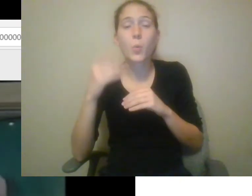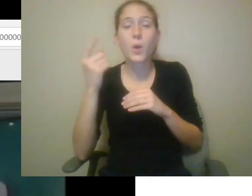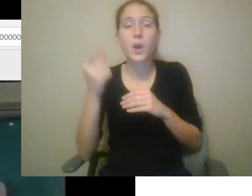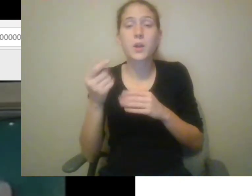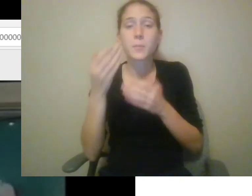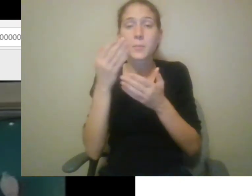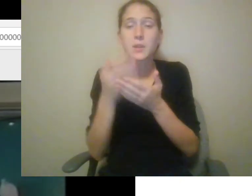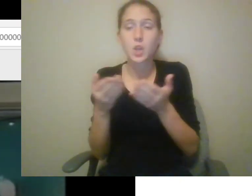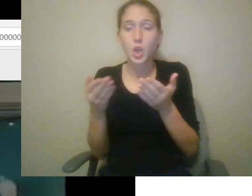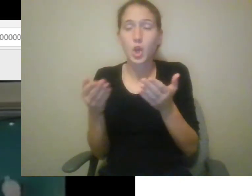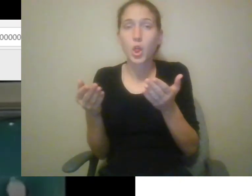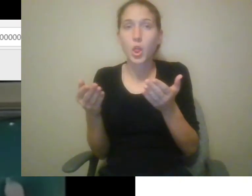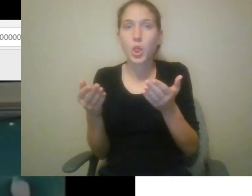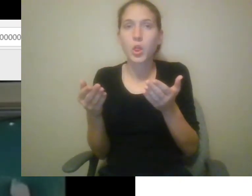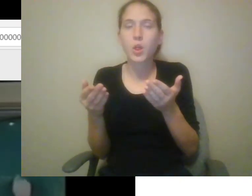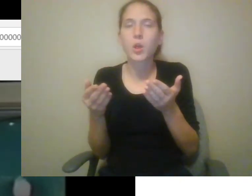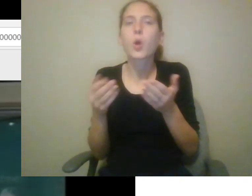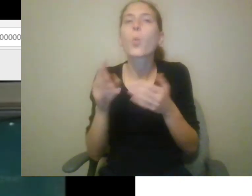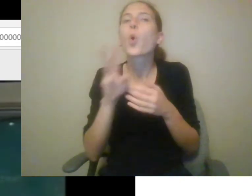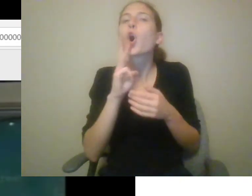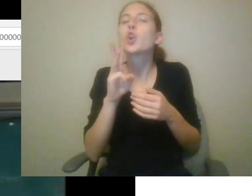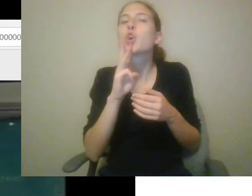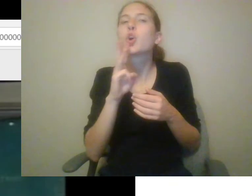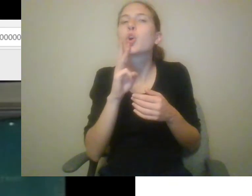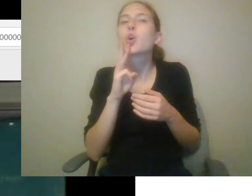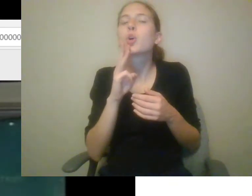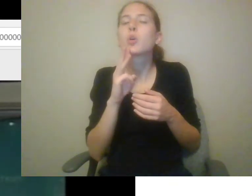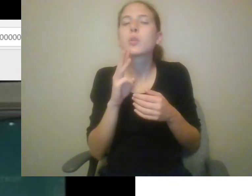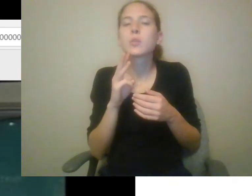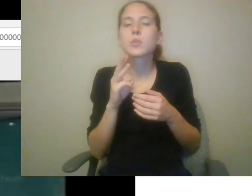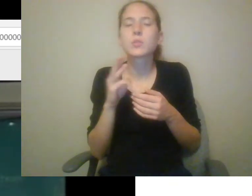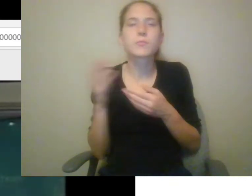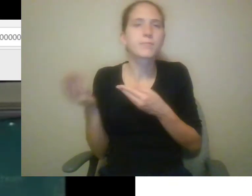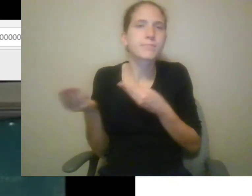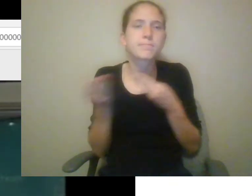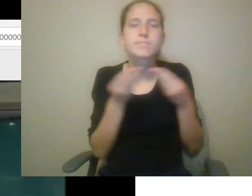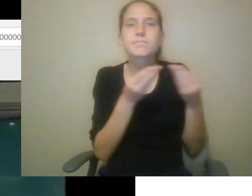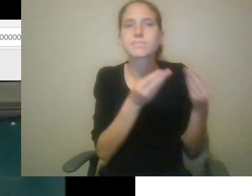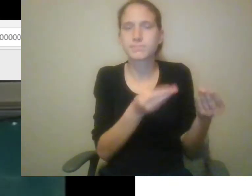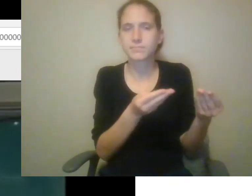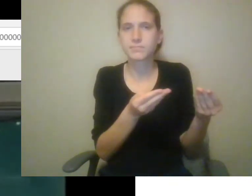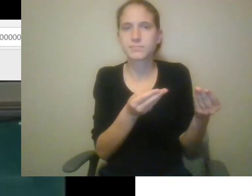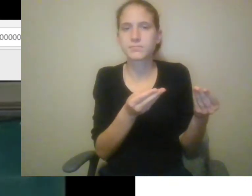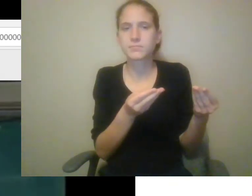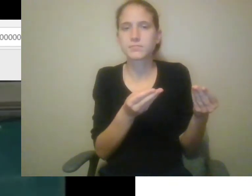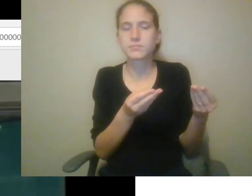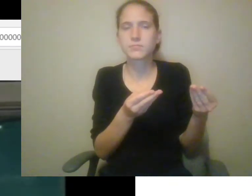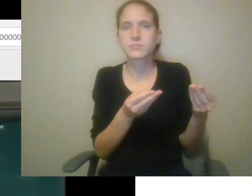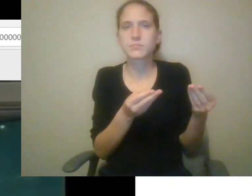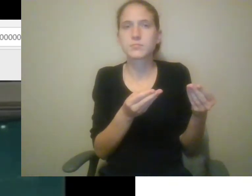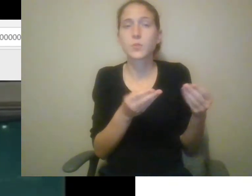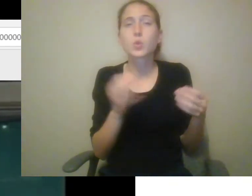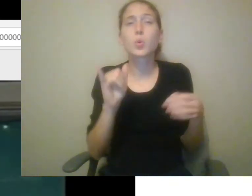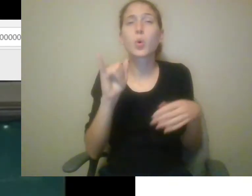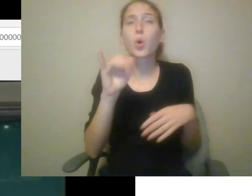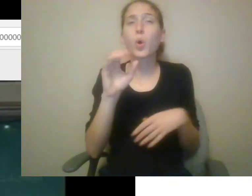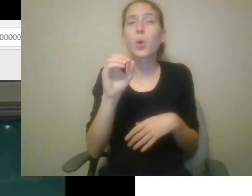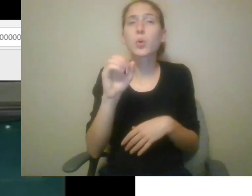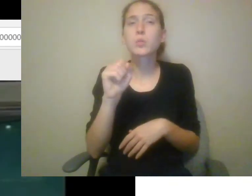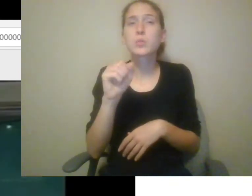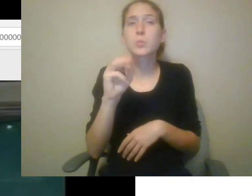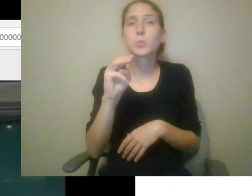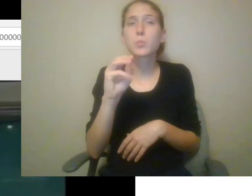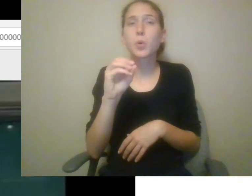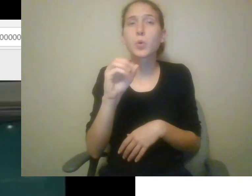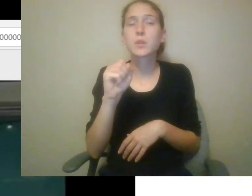of only one material, and that material is water. All right? And osmosis doesn't work in the room. We don't say